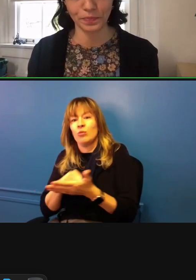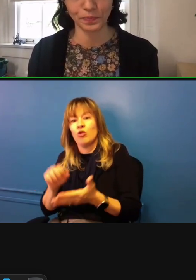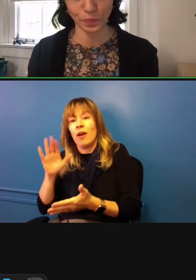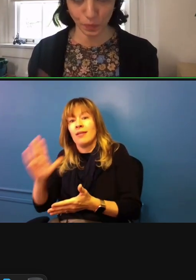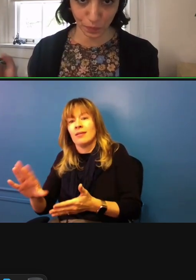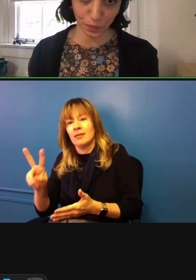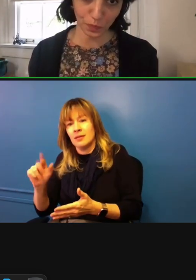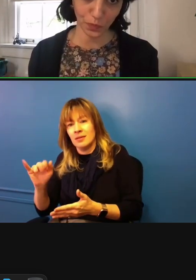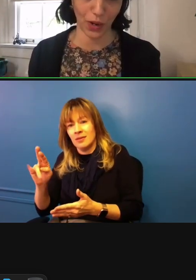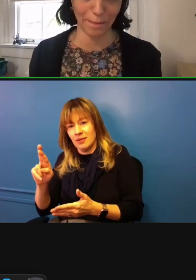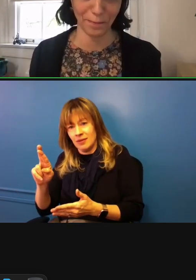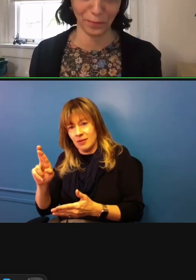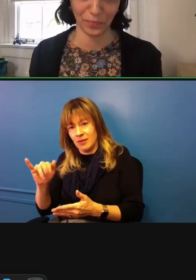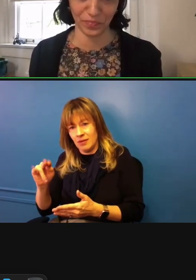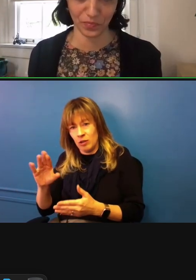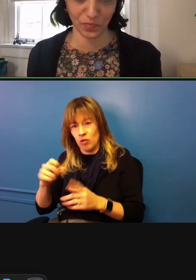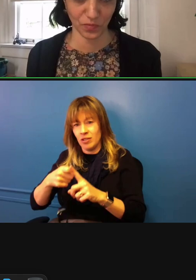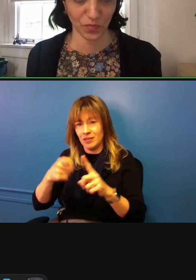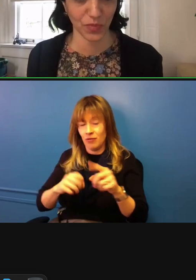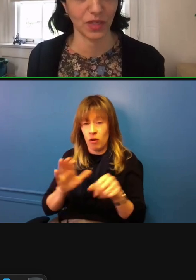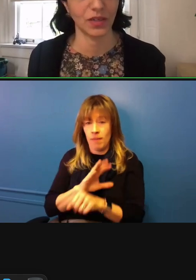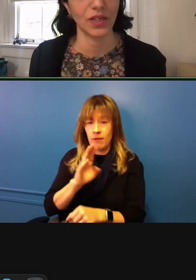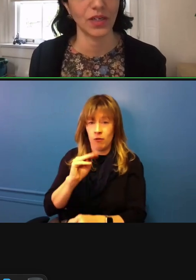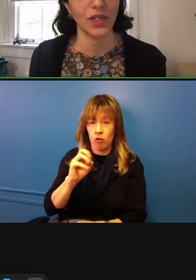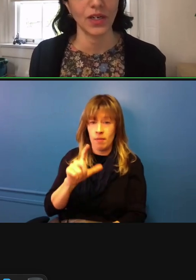full model. Okay.